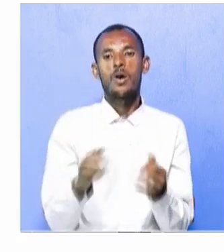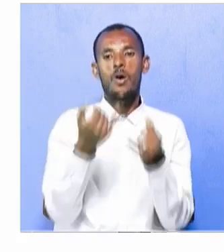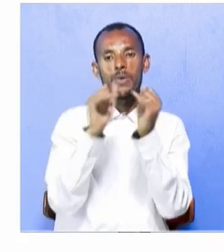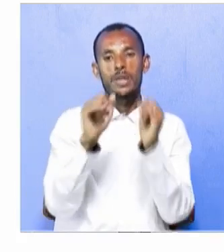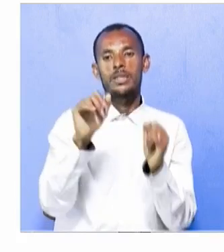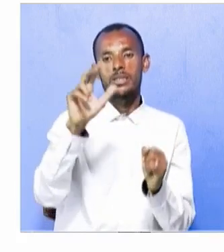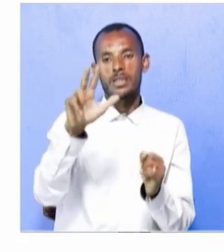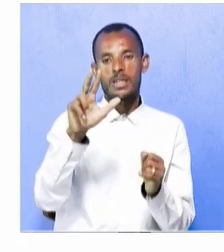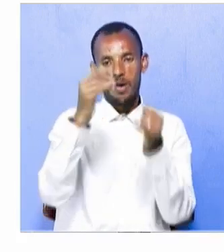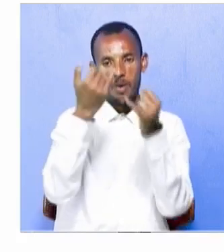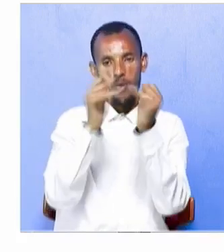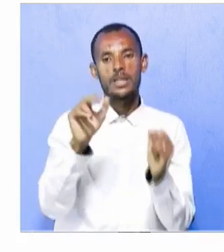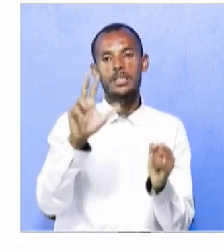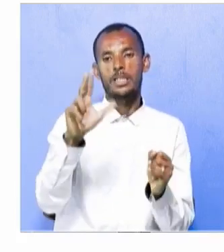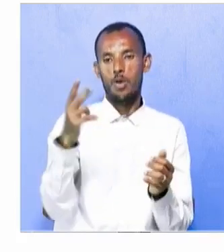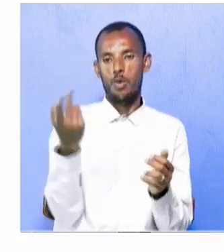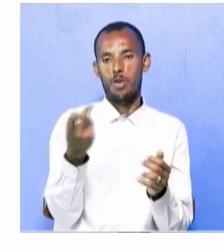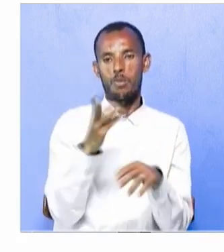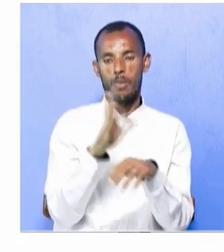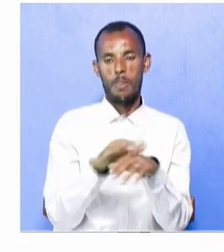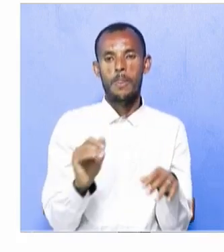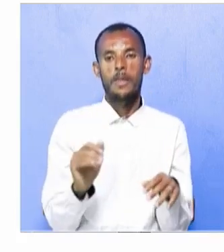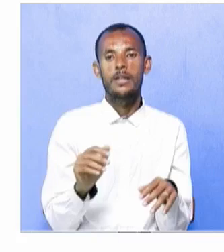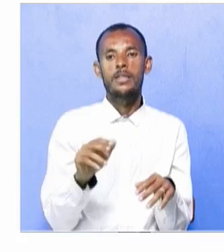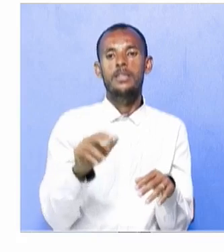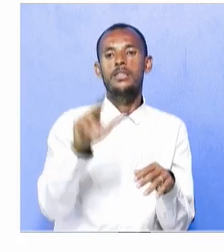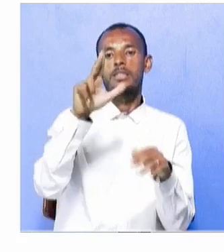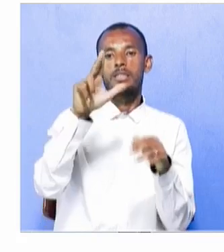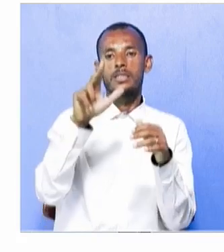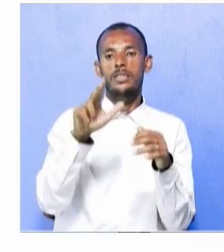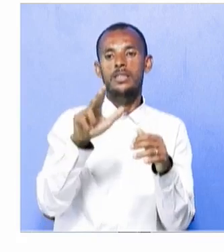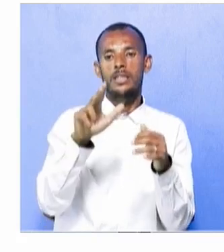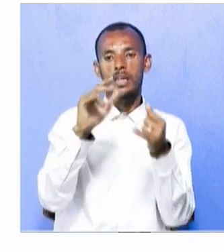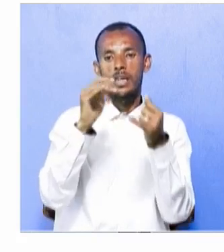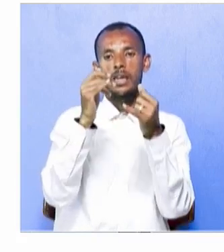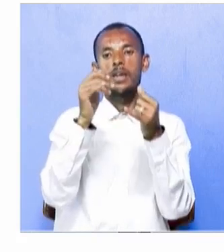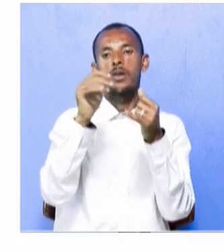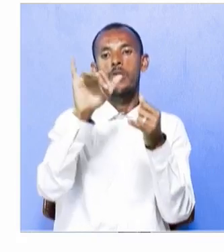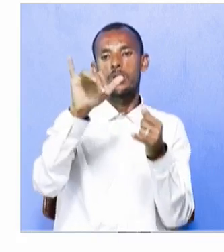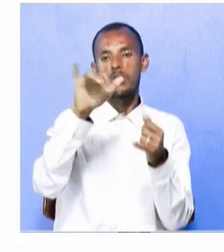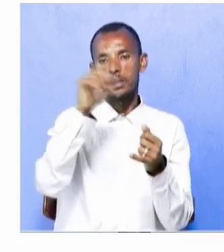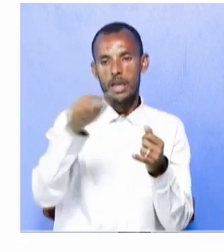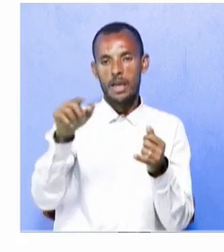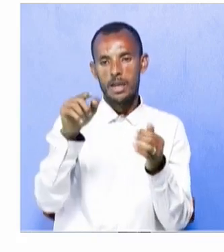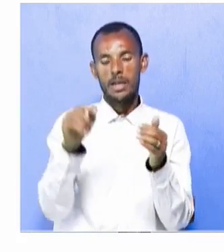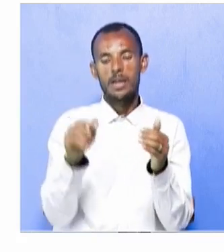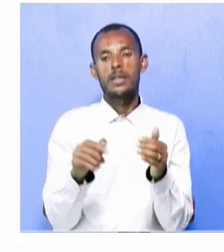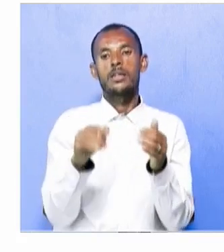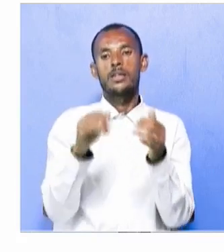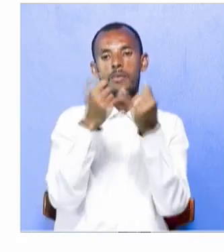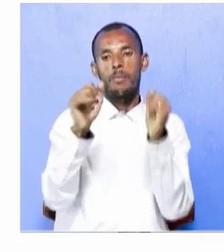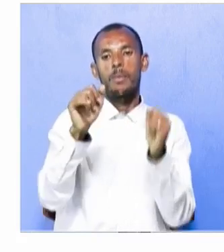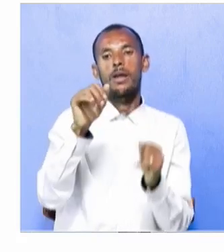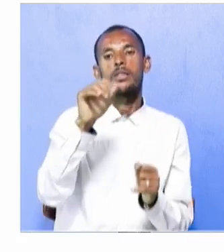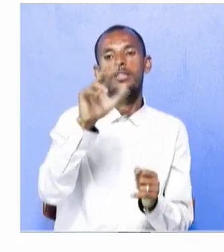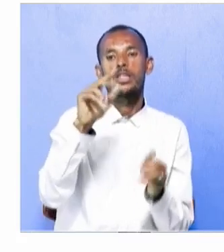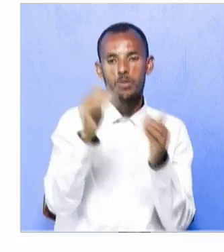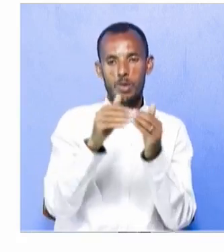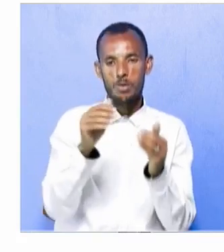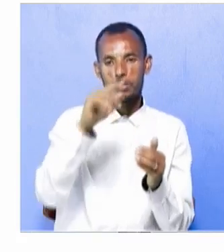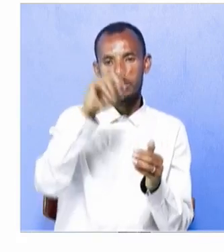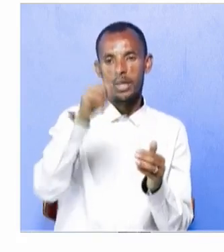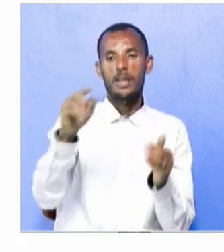Now divide both sides by 3, then you will get z is equals to 12.